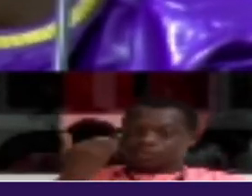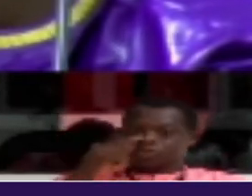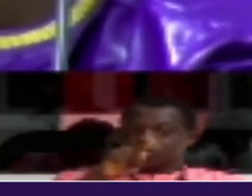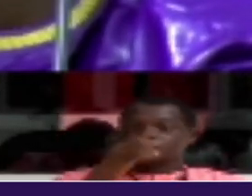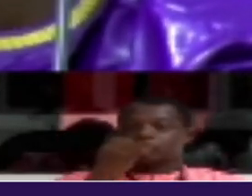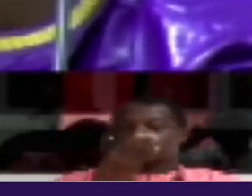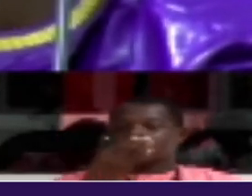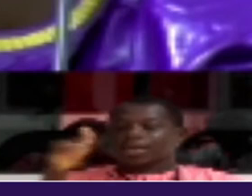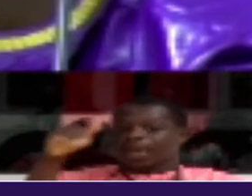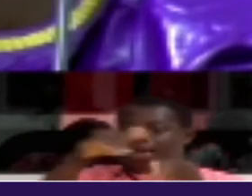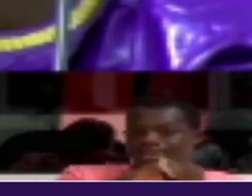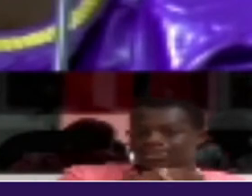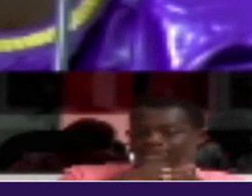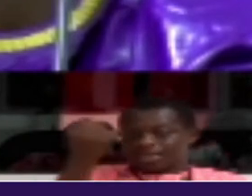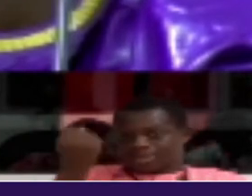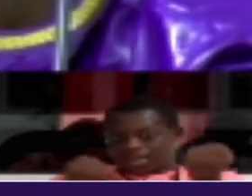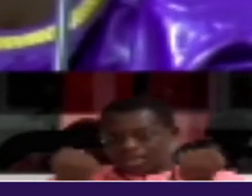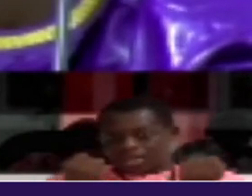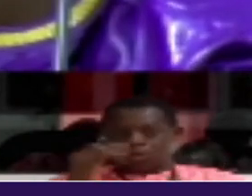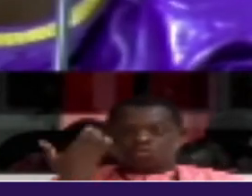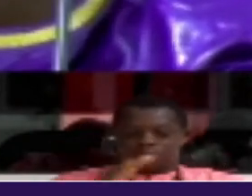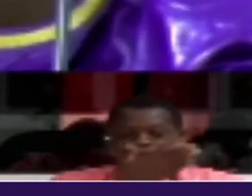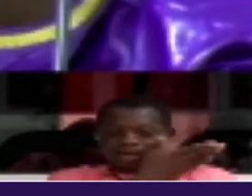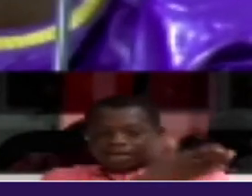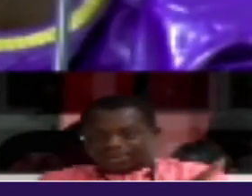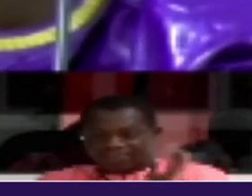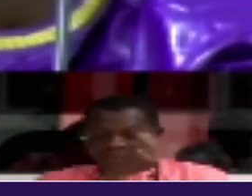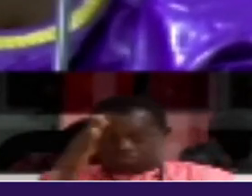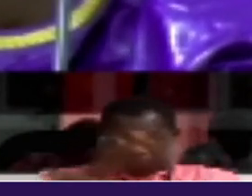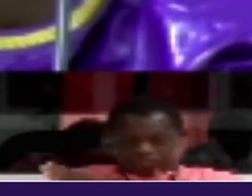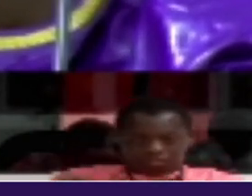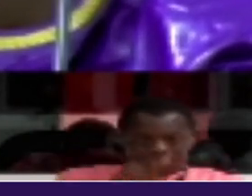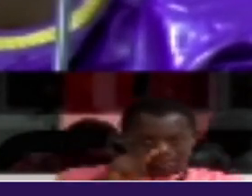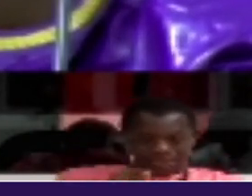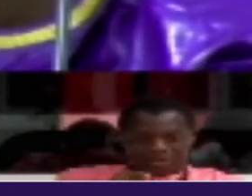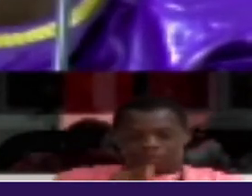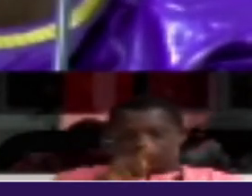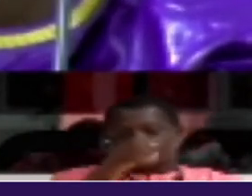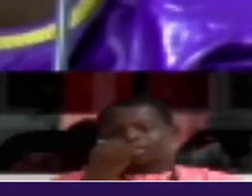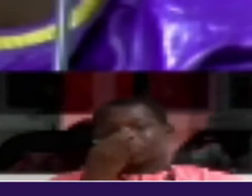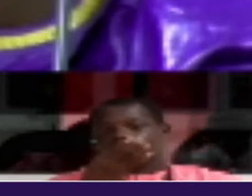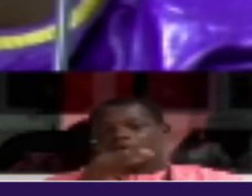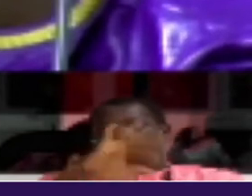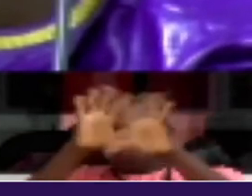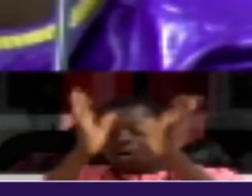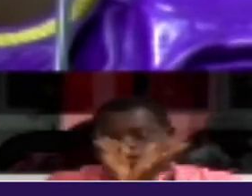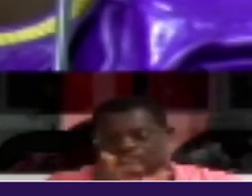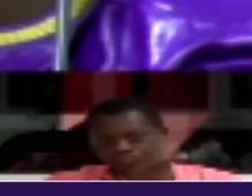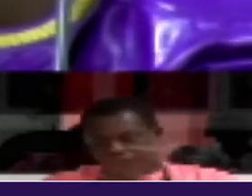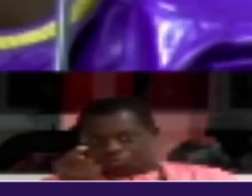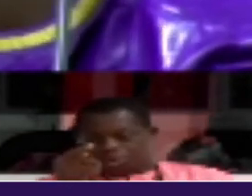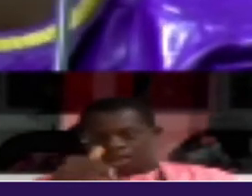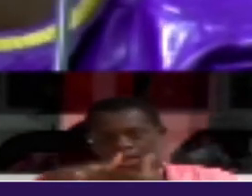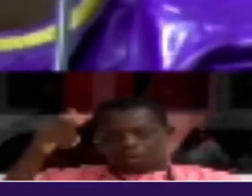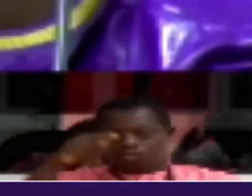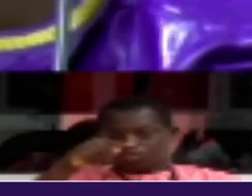you were in the car when they were leaving. But prior to that, you said all of you came out and you